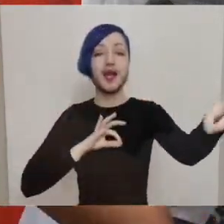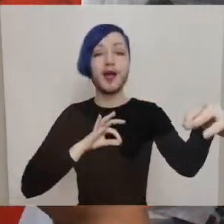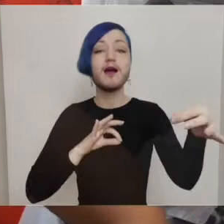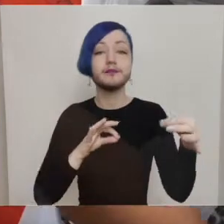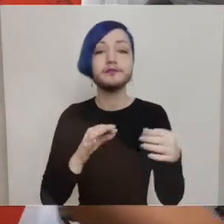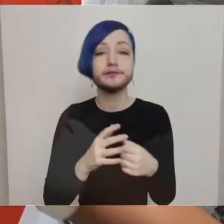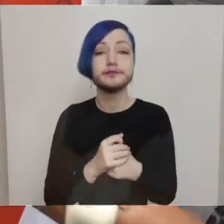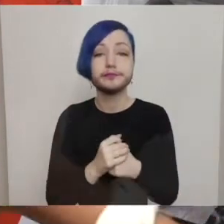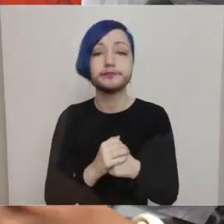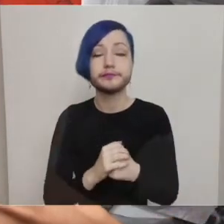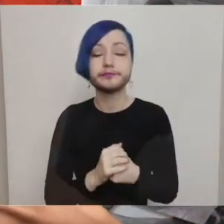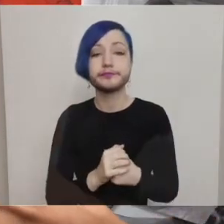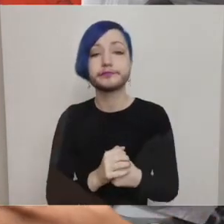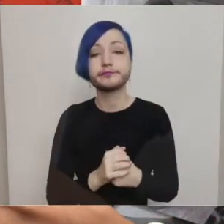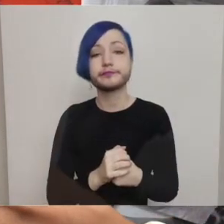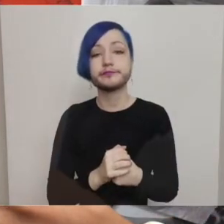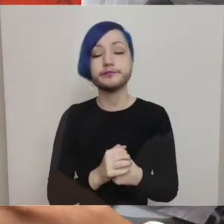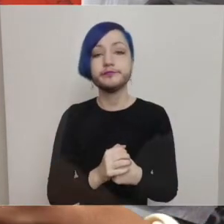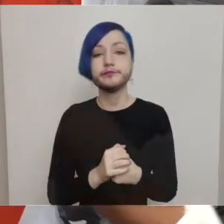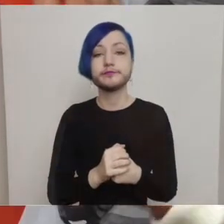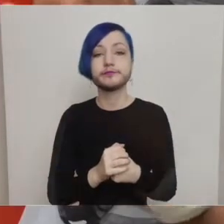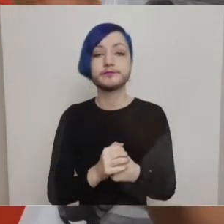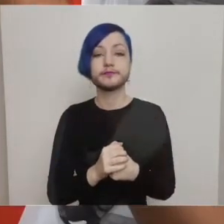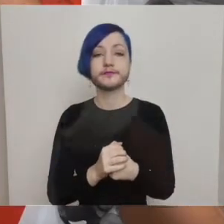lovely giraffe into